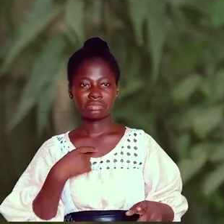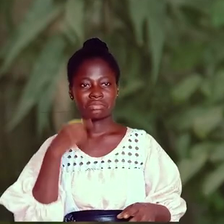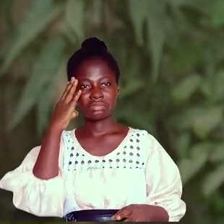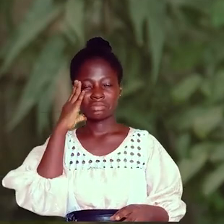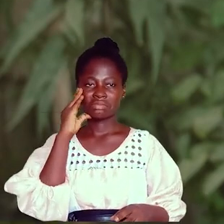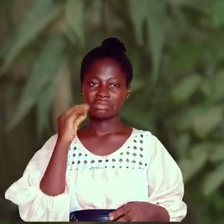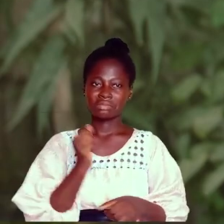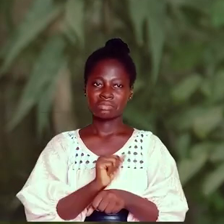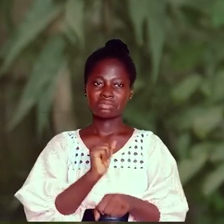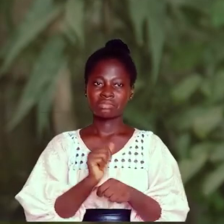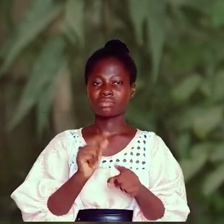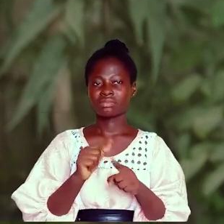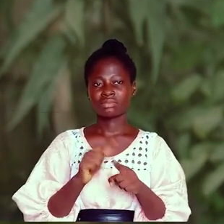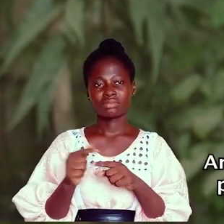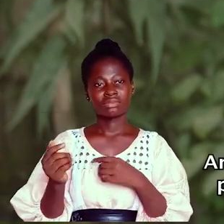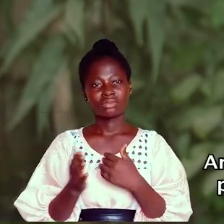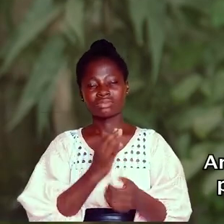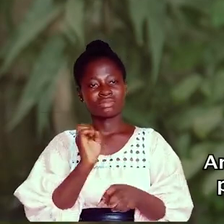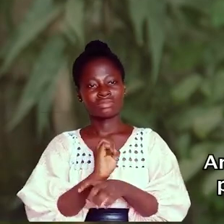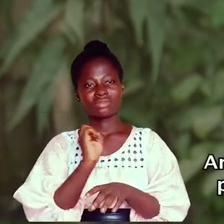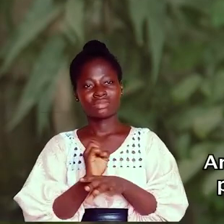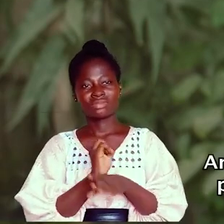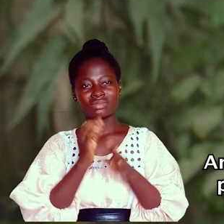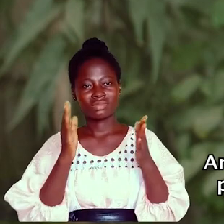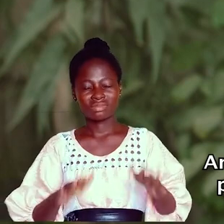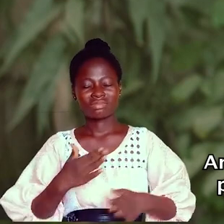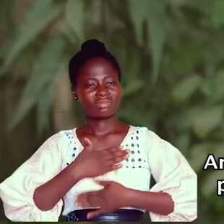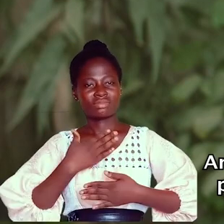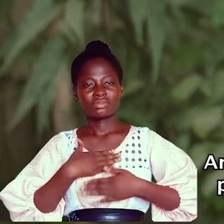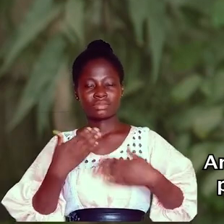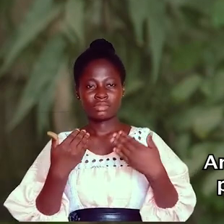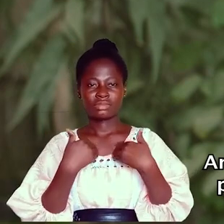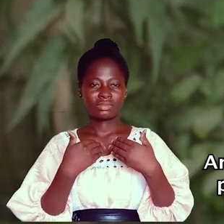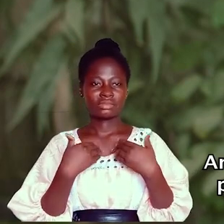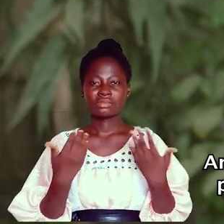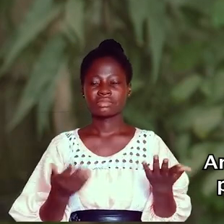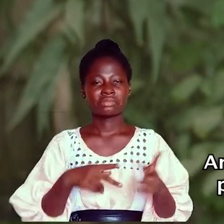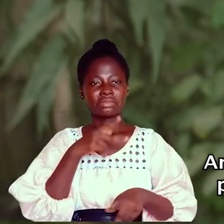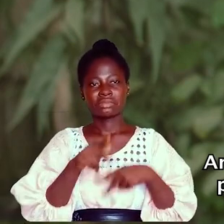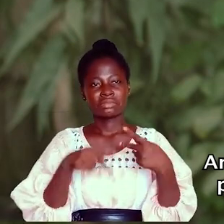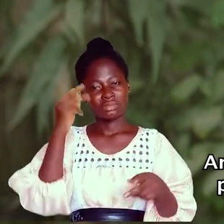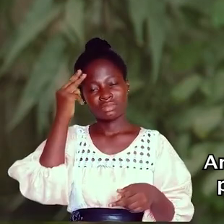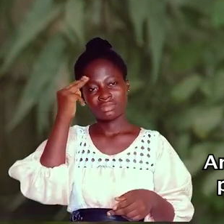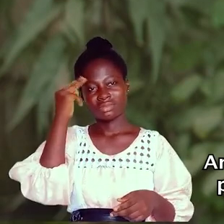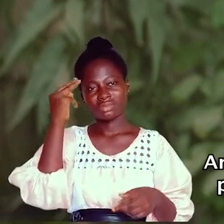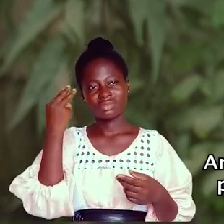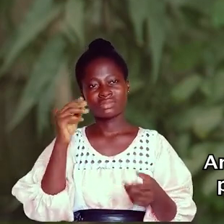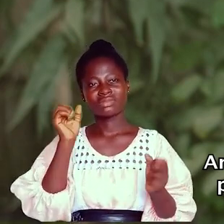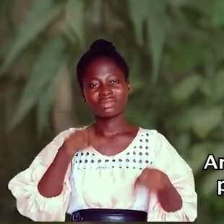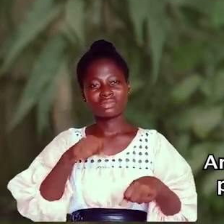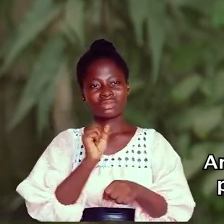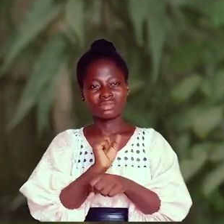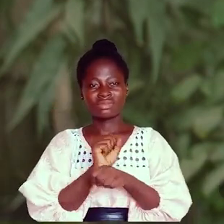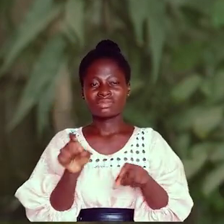my lived experience. This is my work. This is my worth. Any employer should be happy to have me, because people with mental health conditions